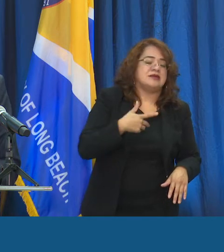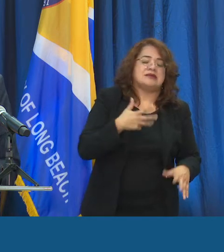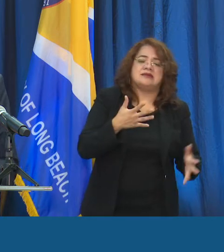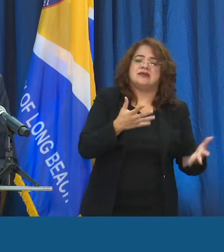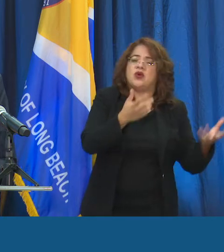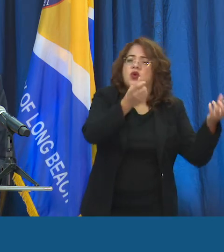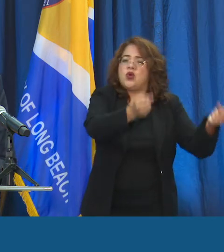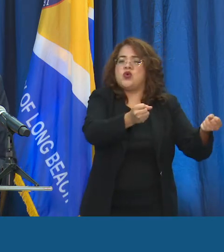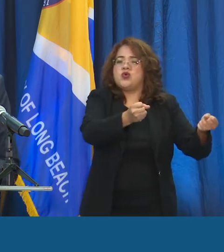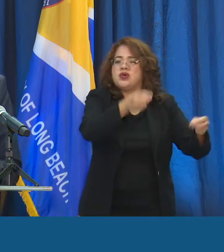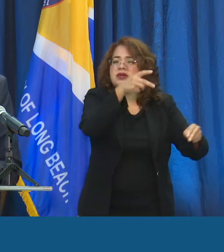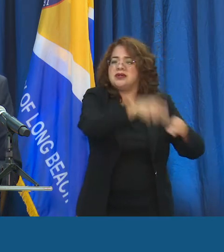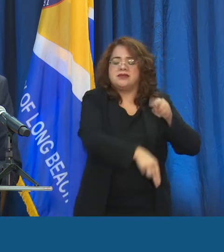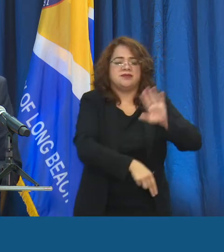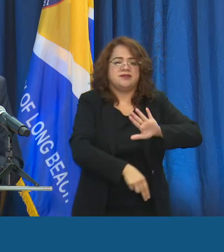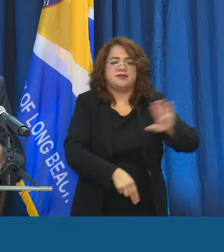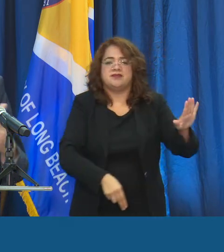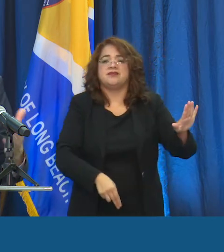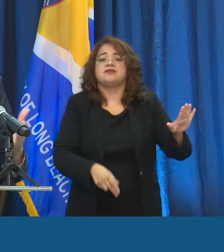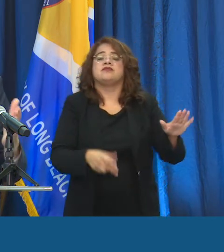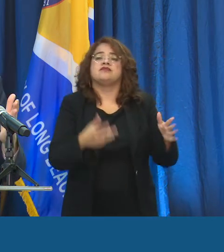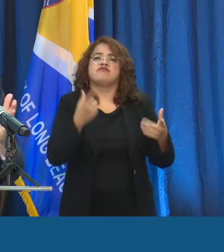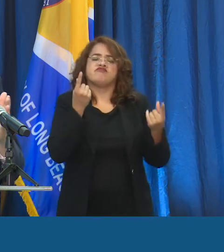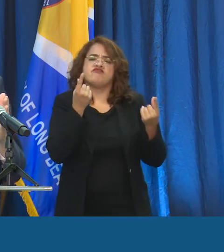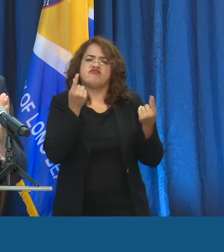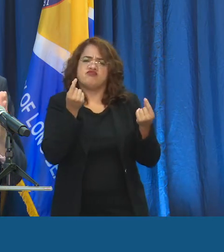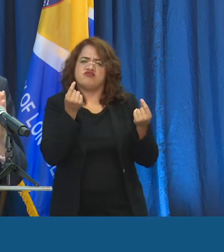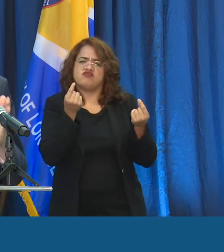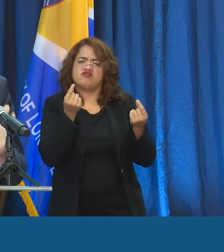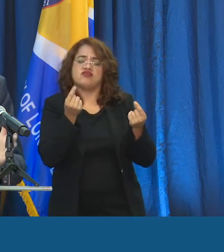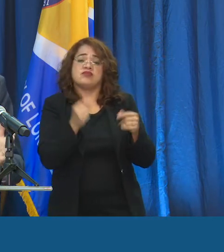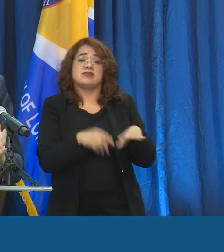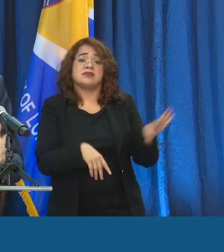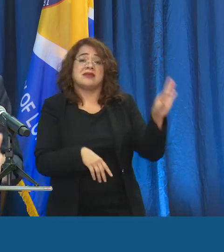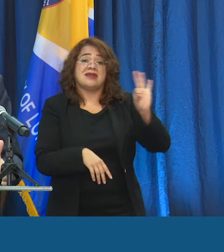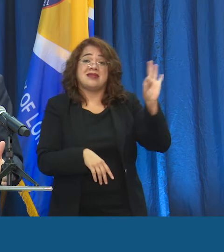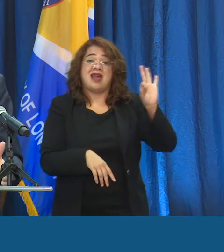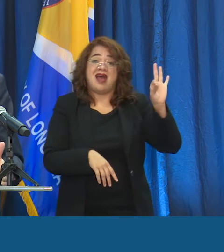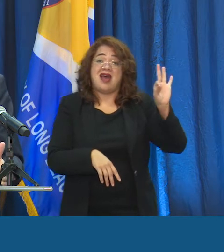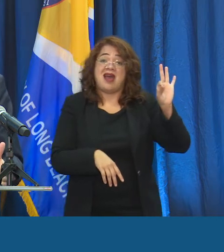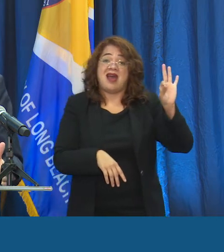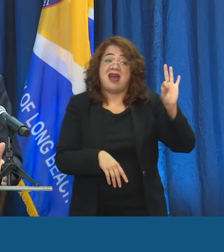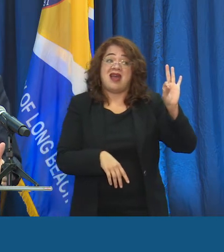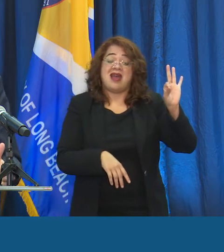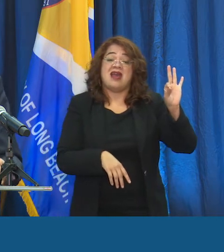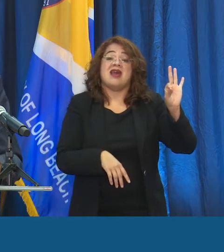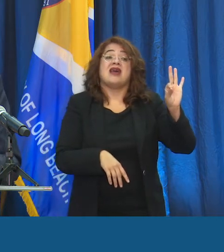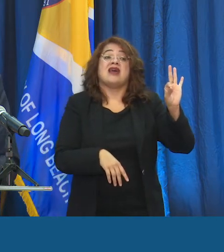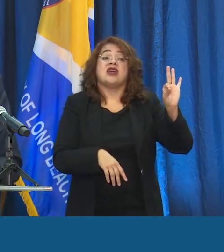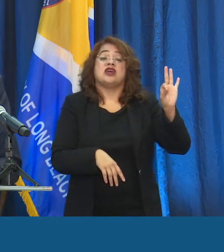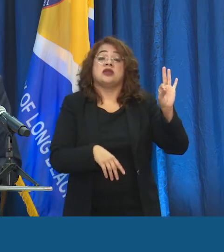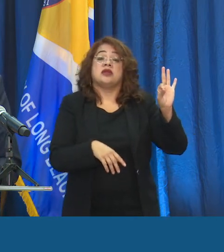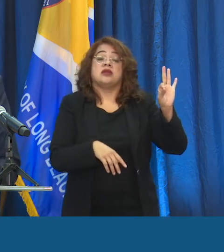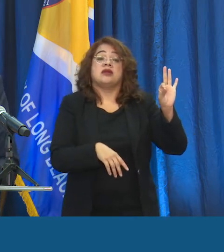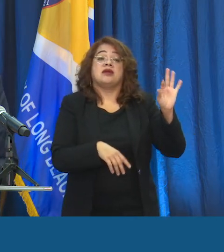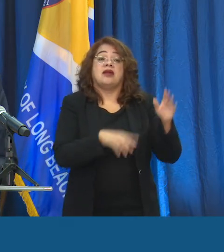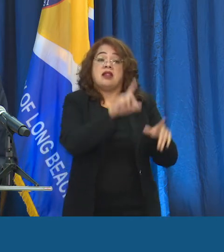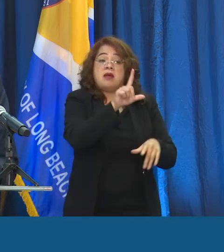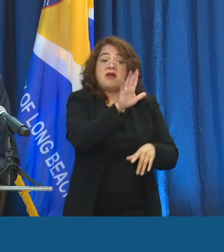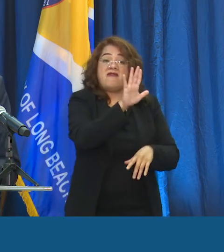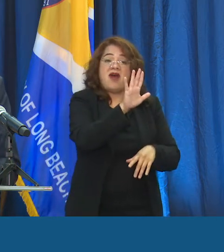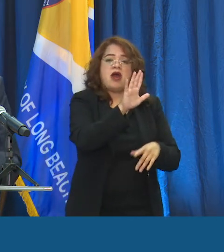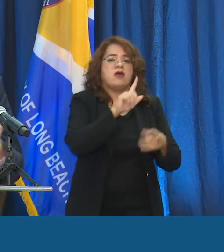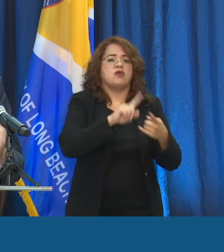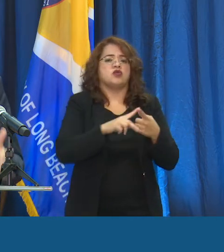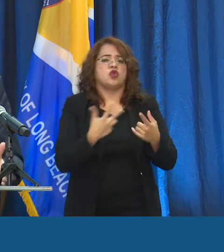reduce a library, and so came up with a model of going from 9 libraries go from 5 days a week to 3, and the 3 newest